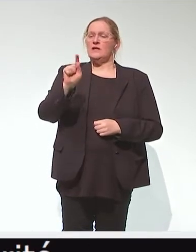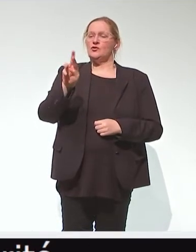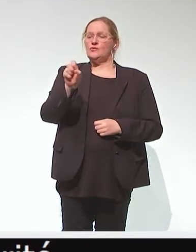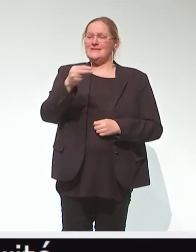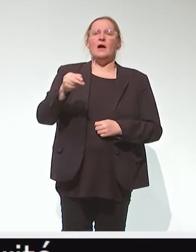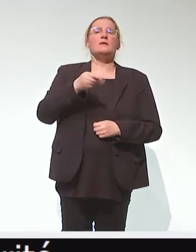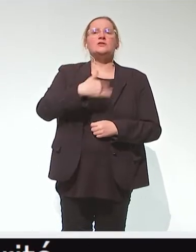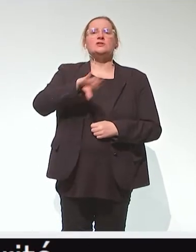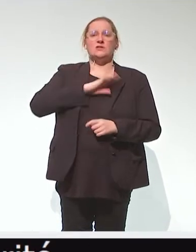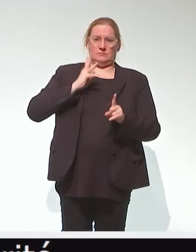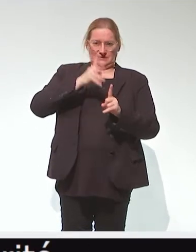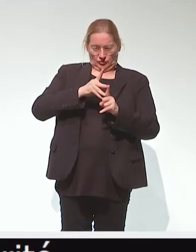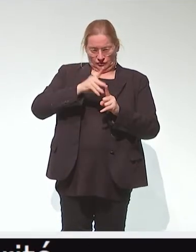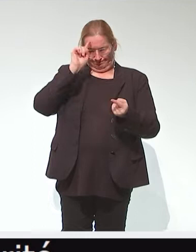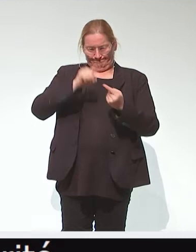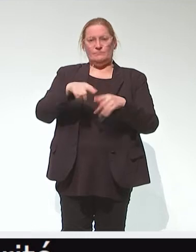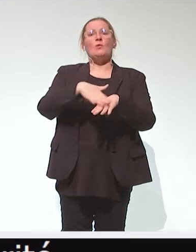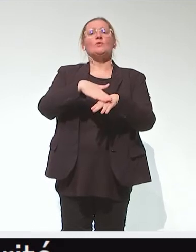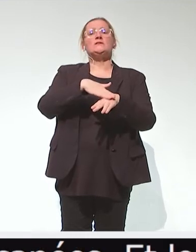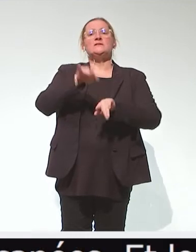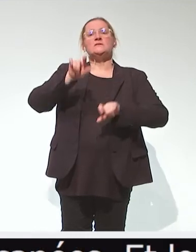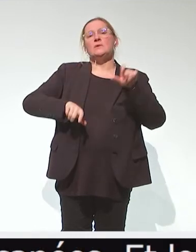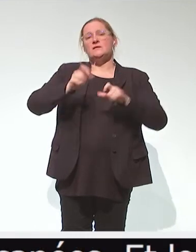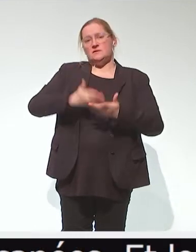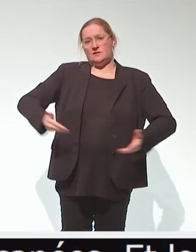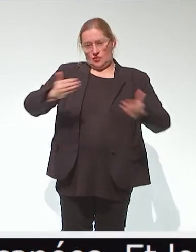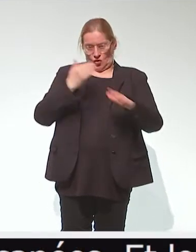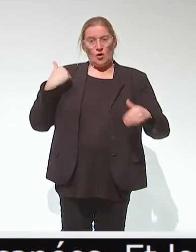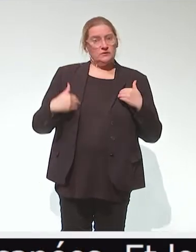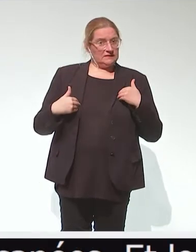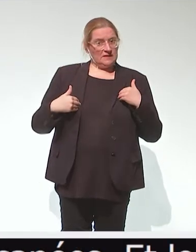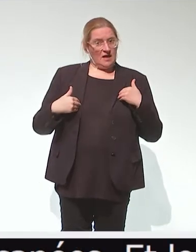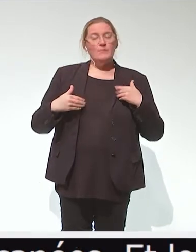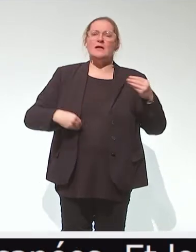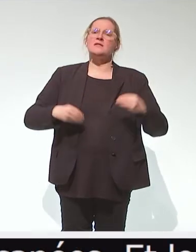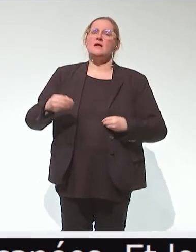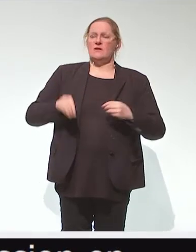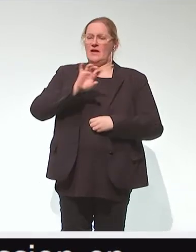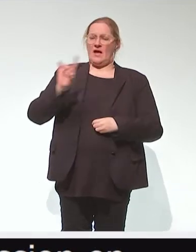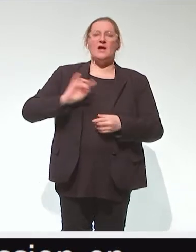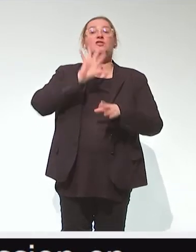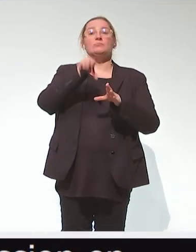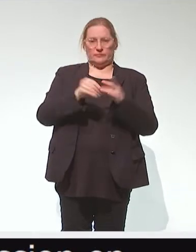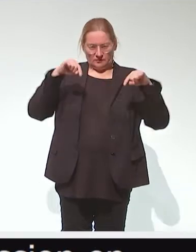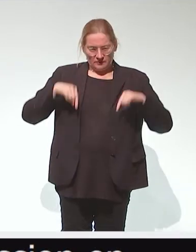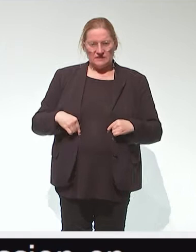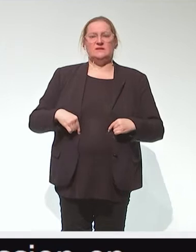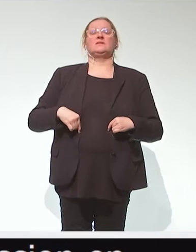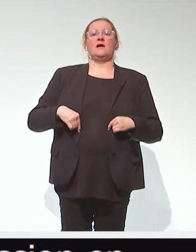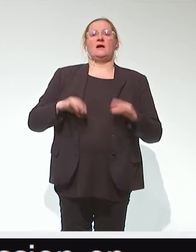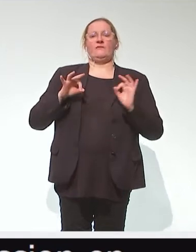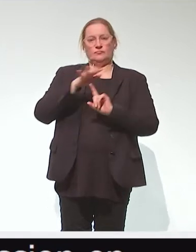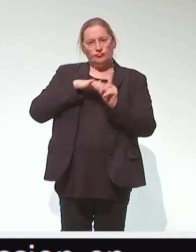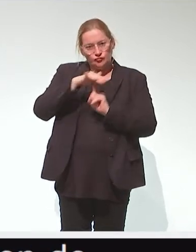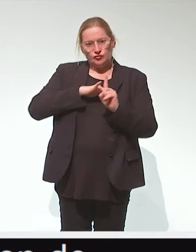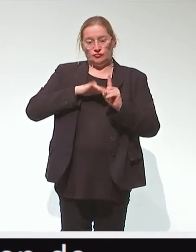testimonial will be presented by Mr. Louis Gustin, Policy Officer for People with Disabilities at the Human